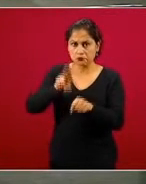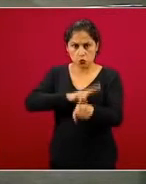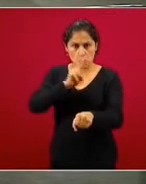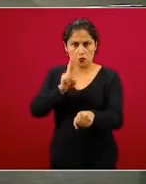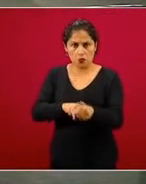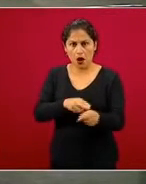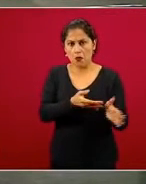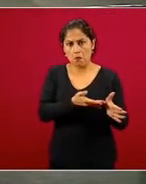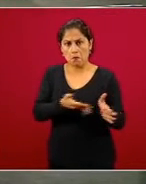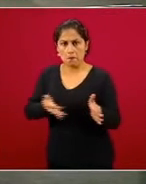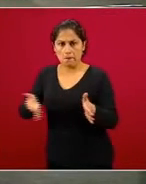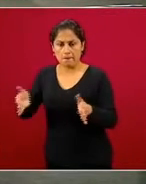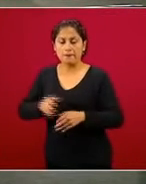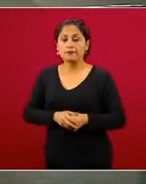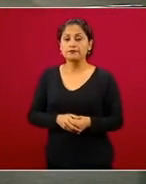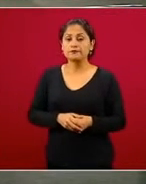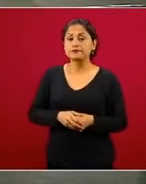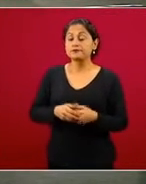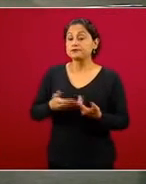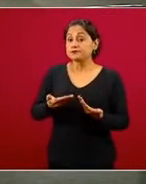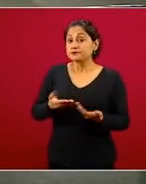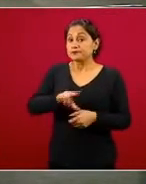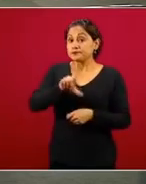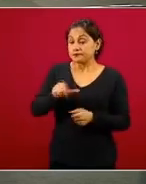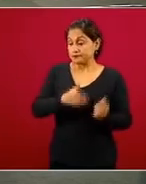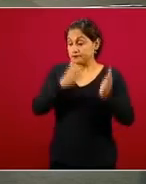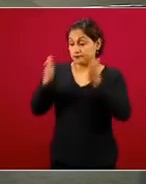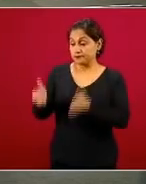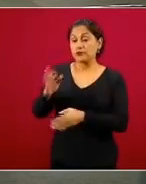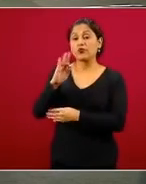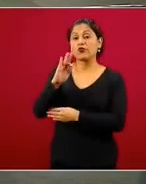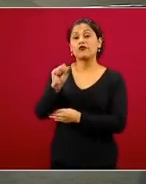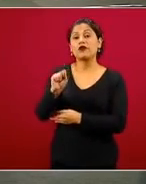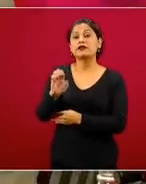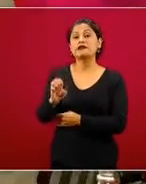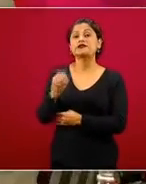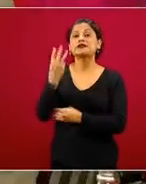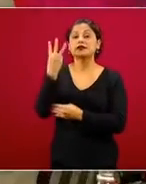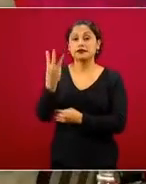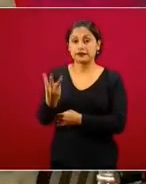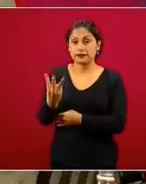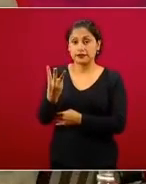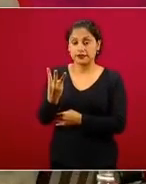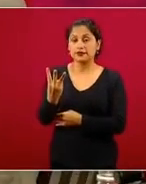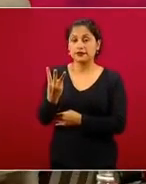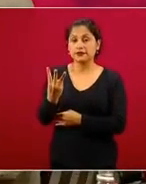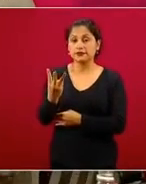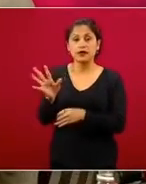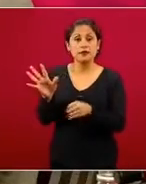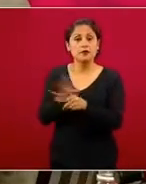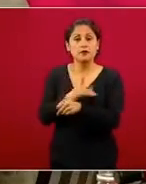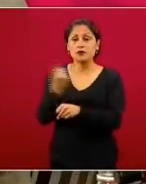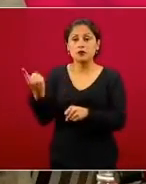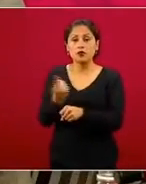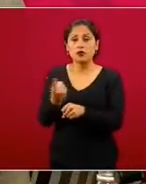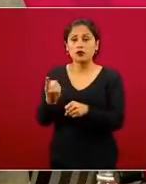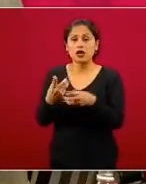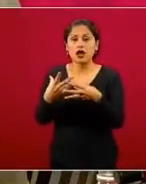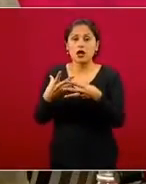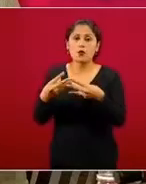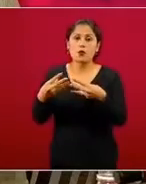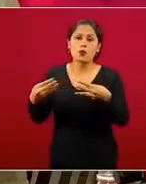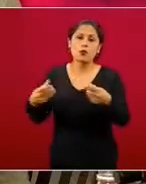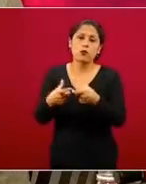these conferences there was one confirmed case that attended the conference, and then we did the tracking of all the contacts of this person